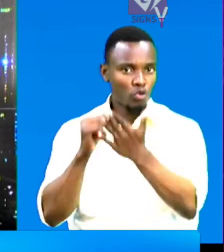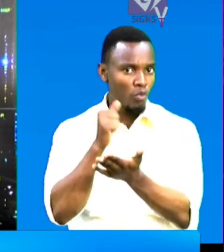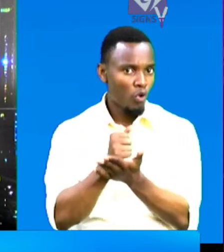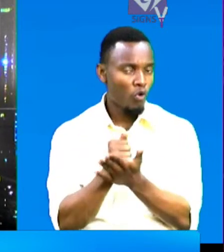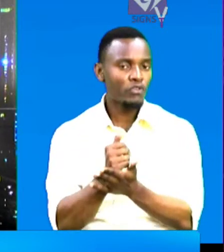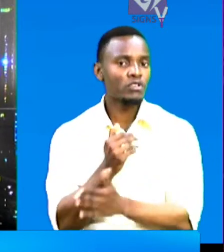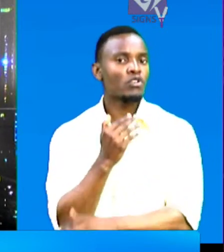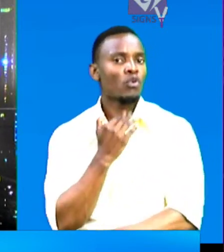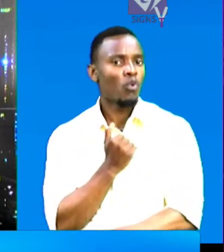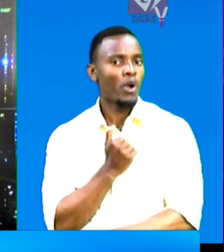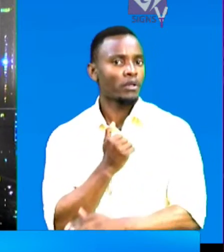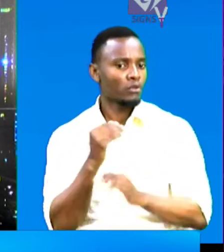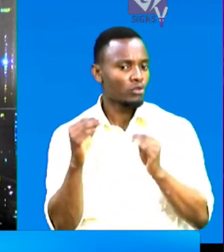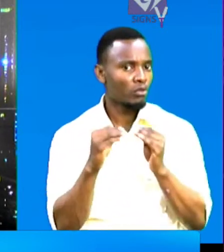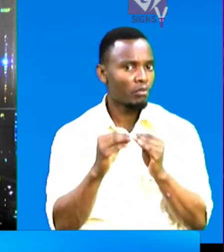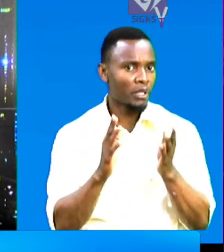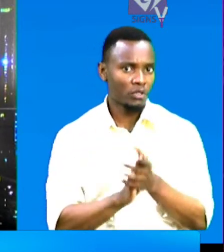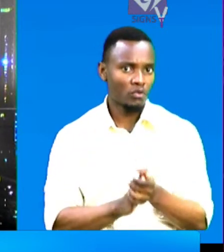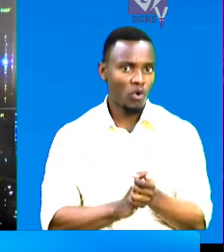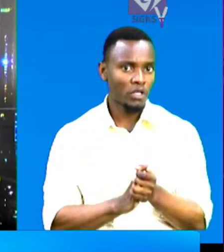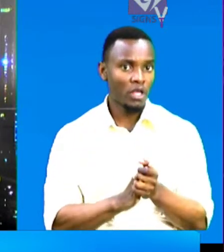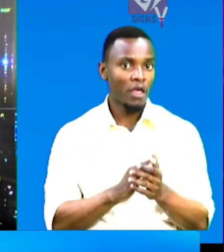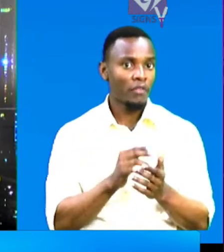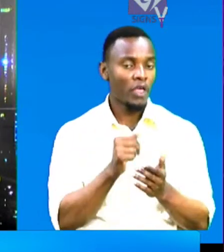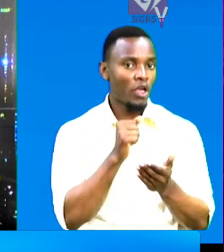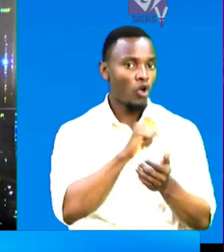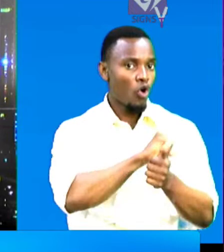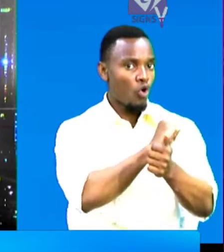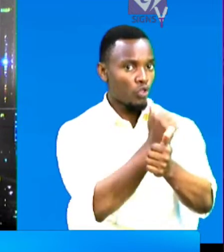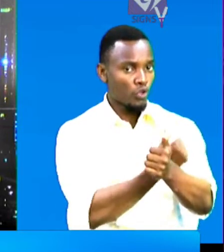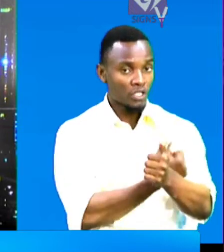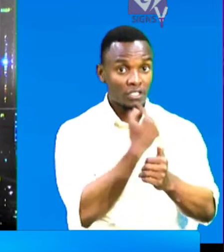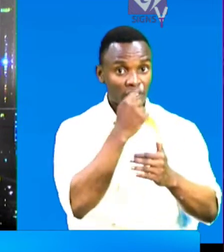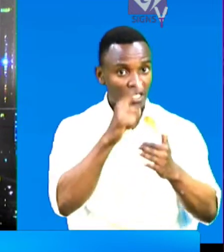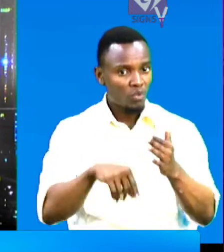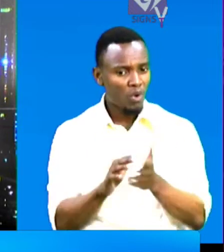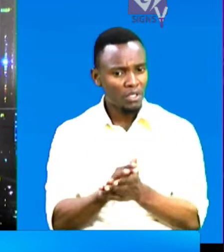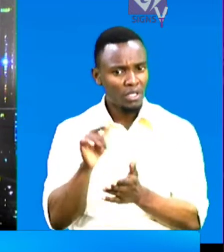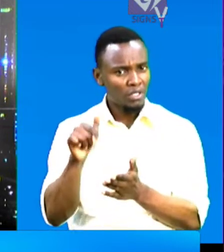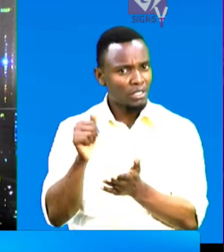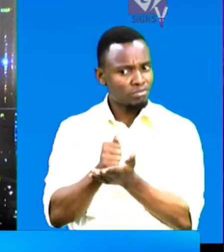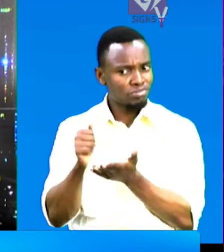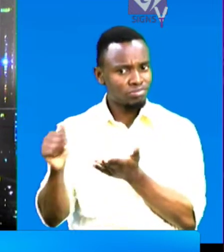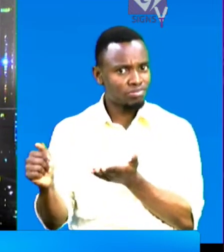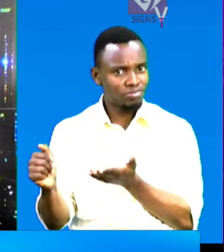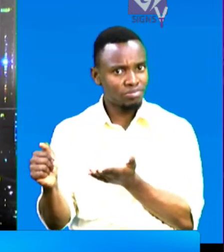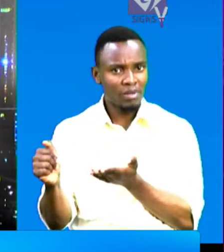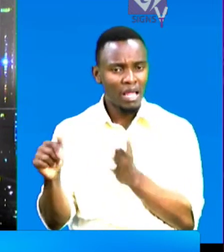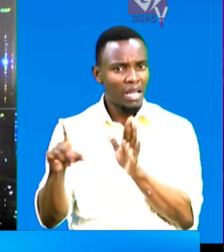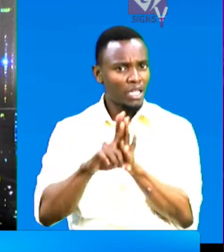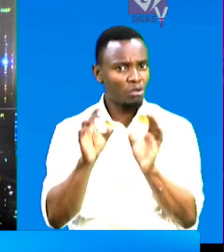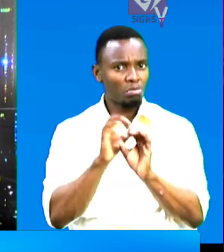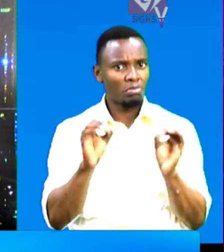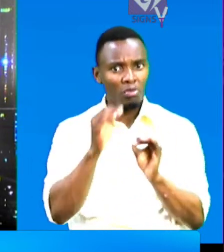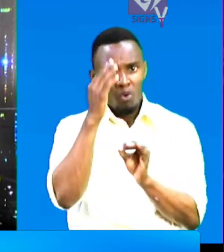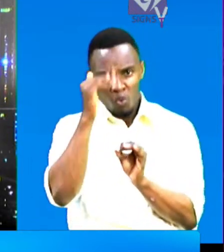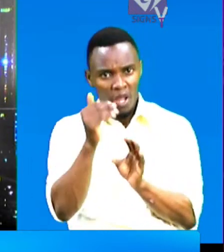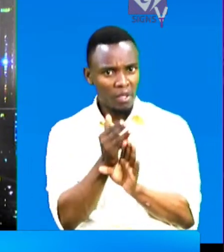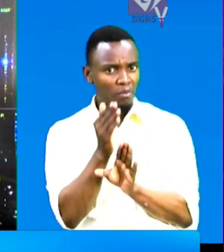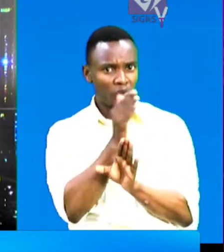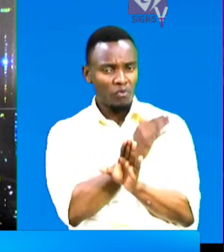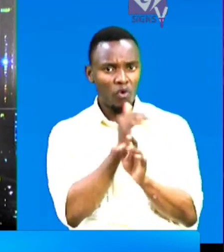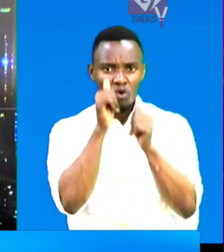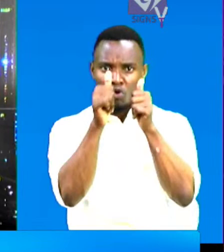with relevant authorities, alleged that the dismissal was illegal as they were not given prior